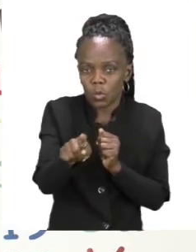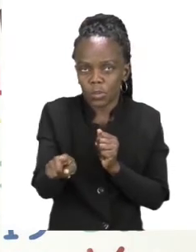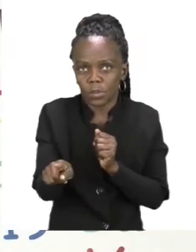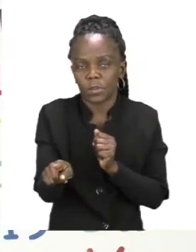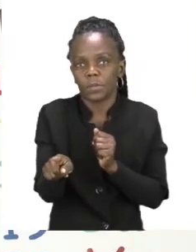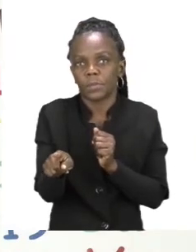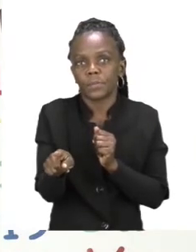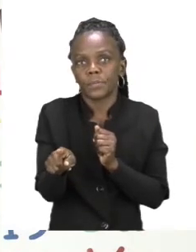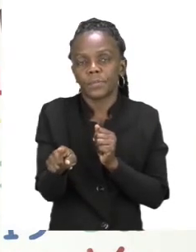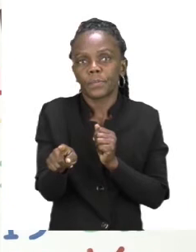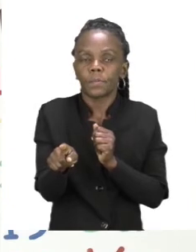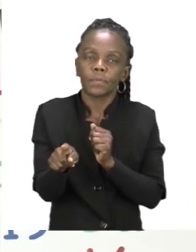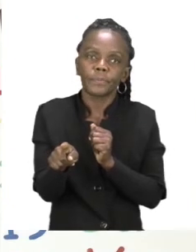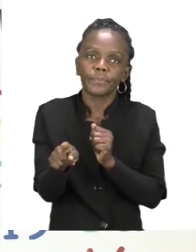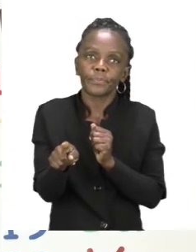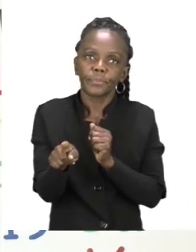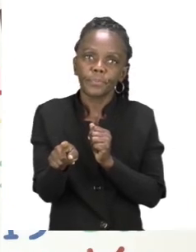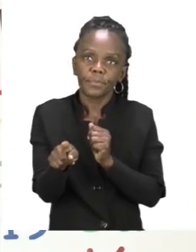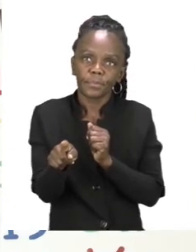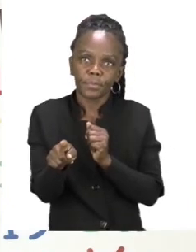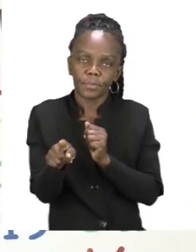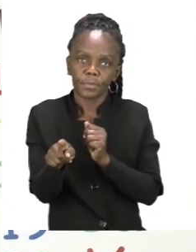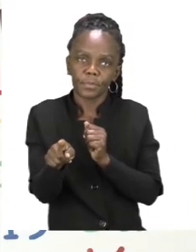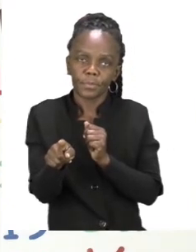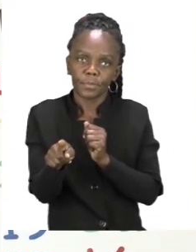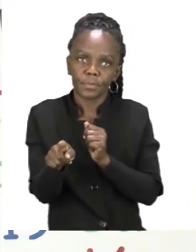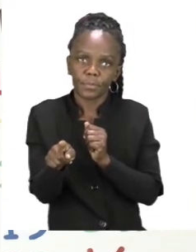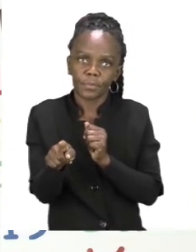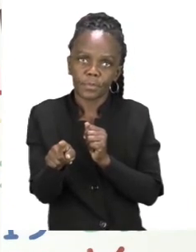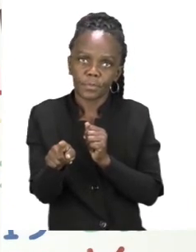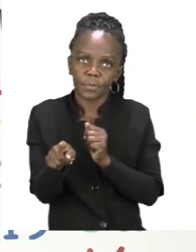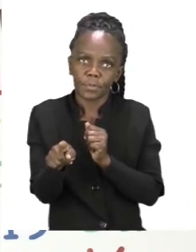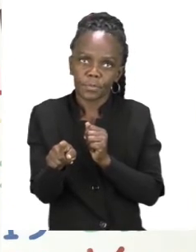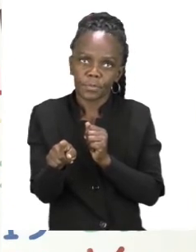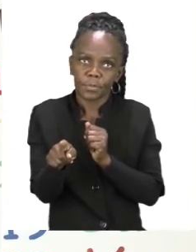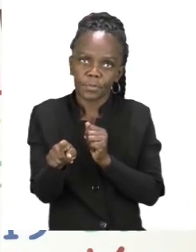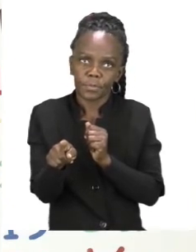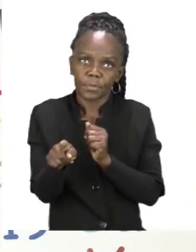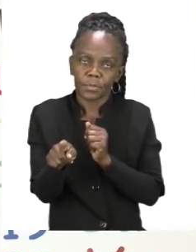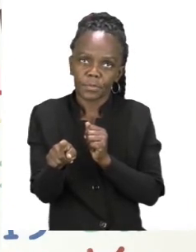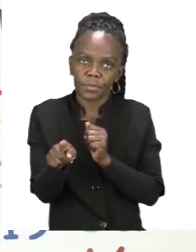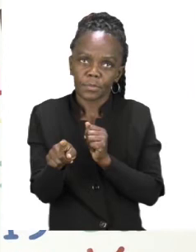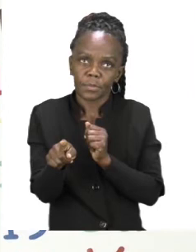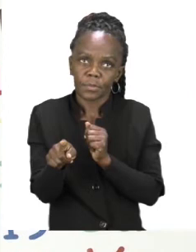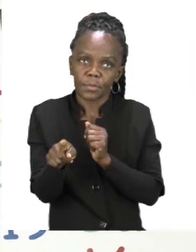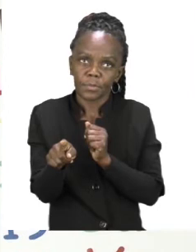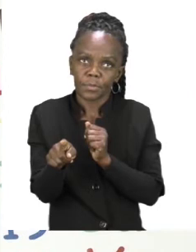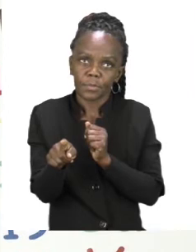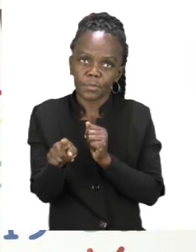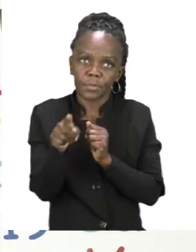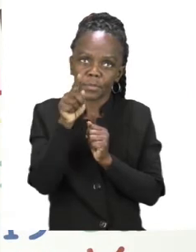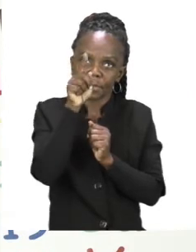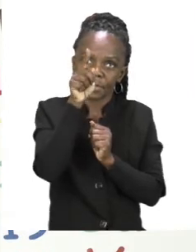across. Very good. So now we're going to put them together. We have the first part. This